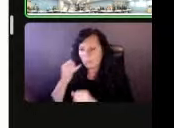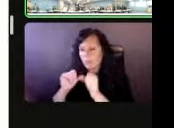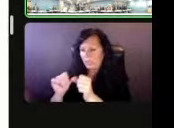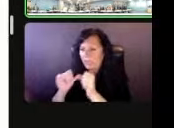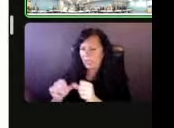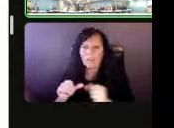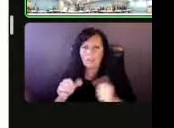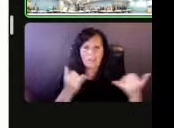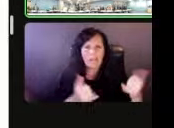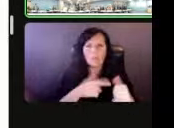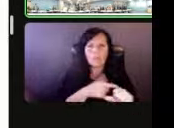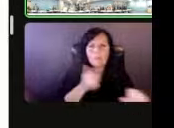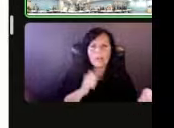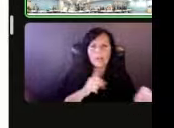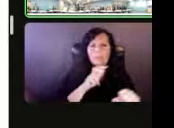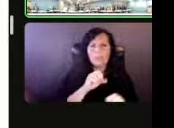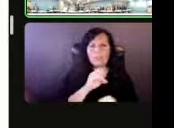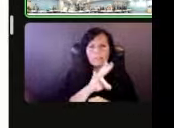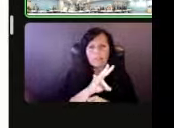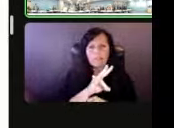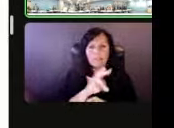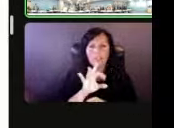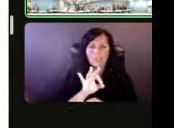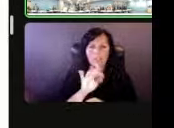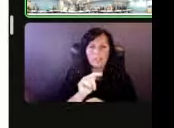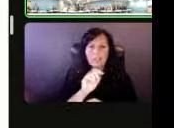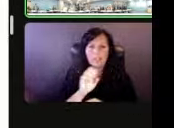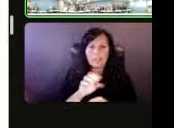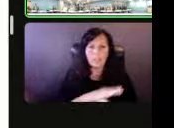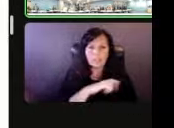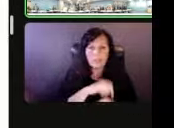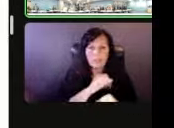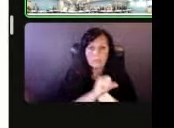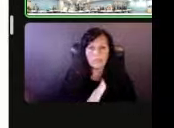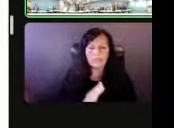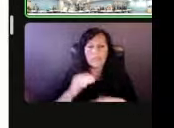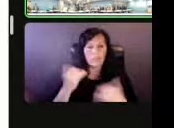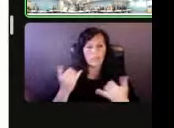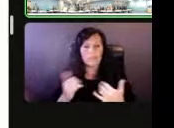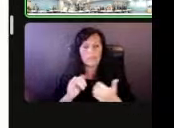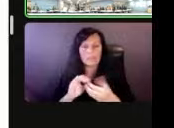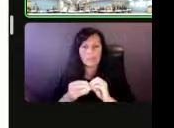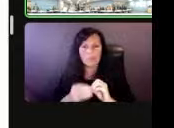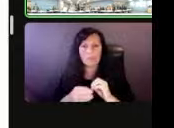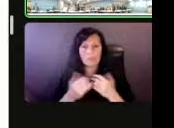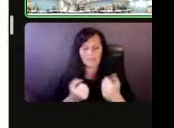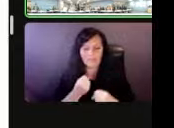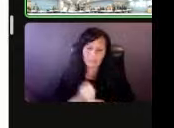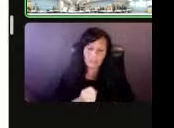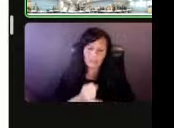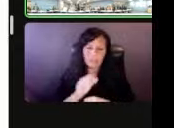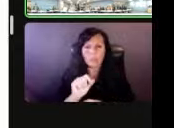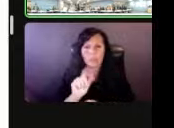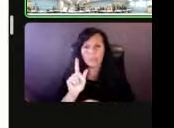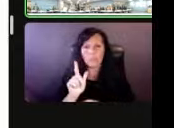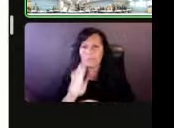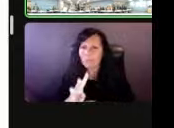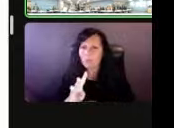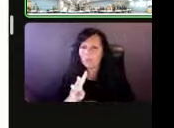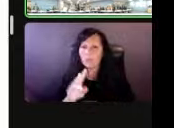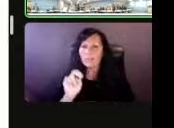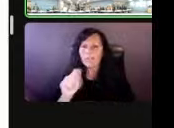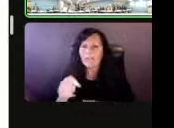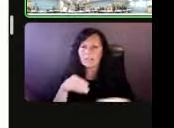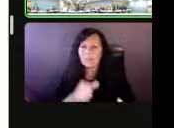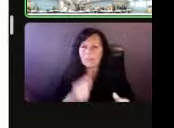307.5 FTEs. With this number here in the year that we're currently in, 2024, of a net expenditure of